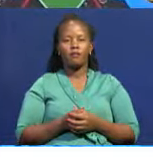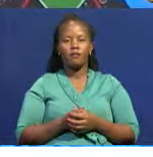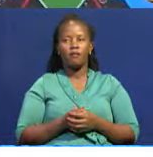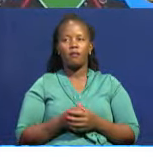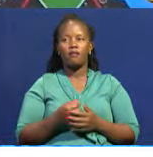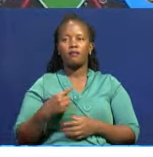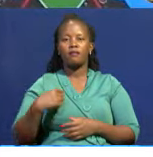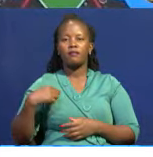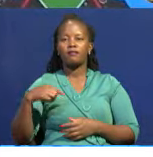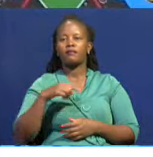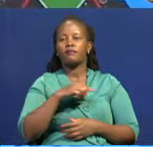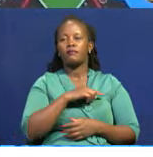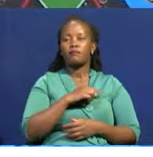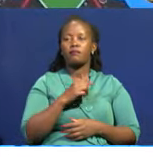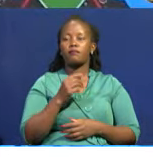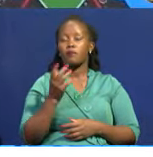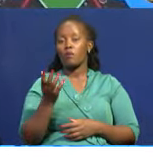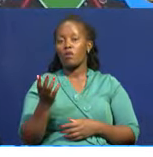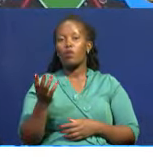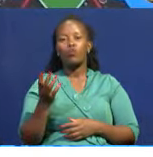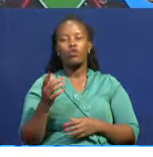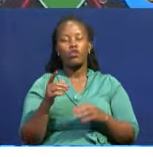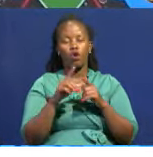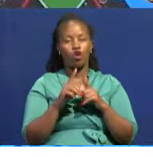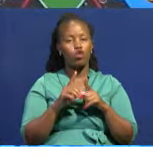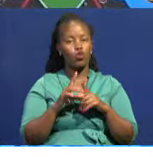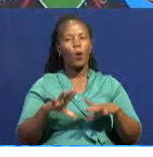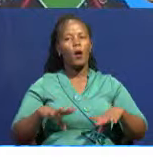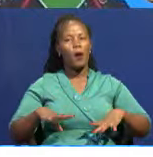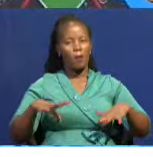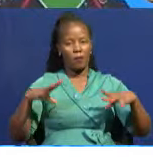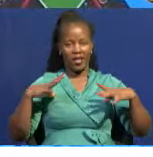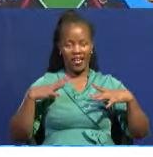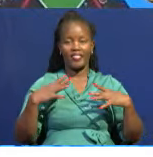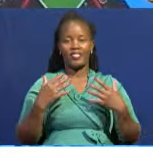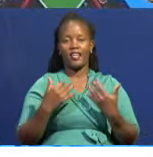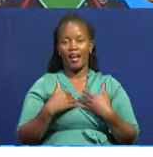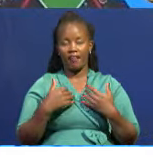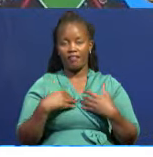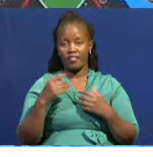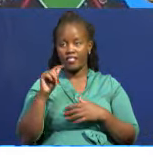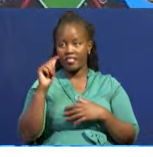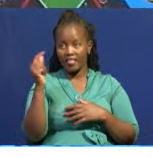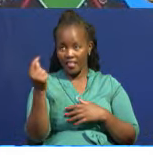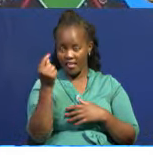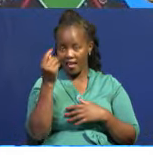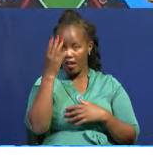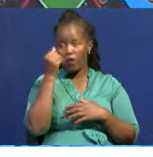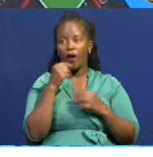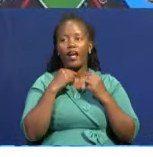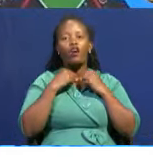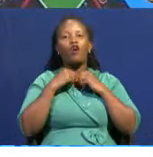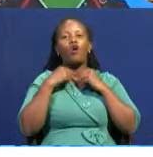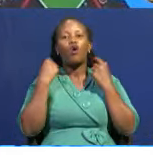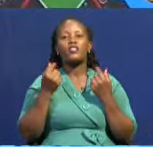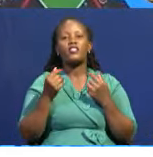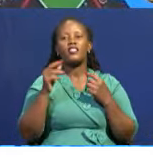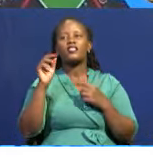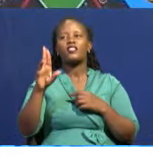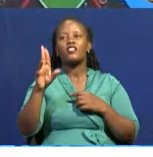We take pride in Kenya as hosting the UN system